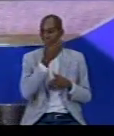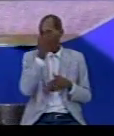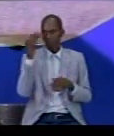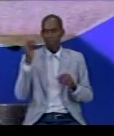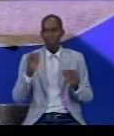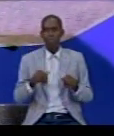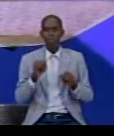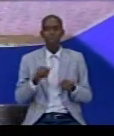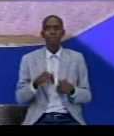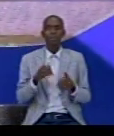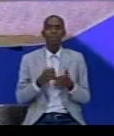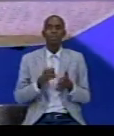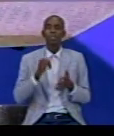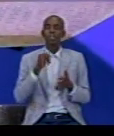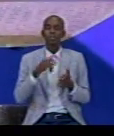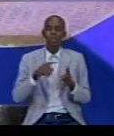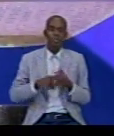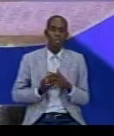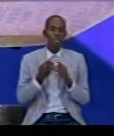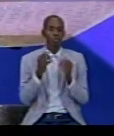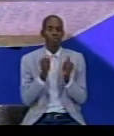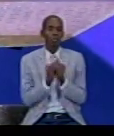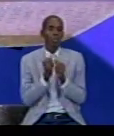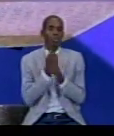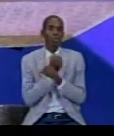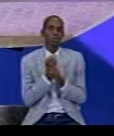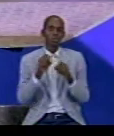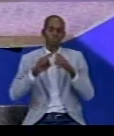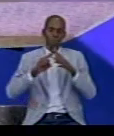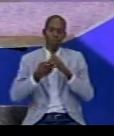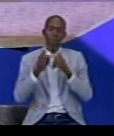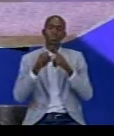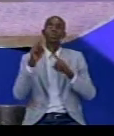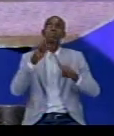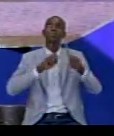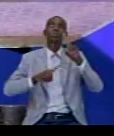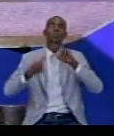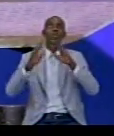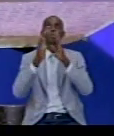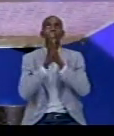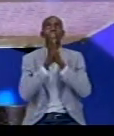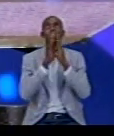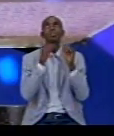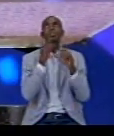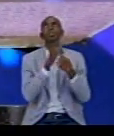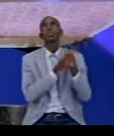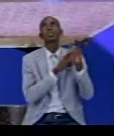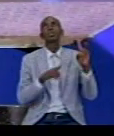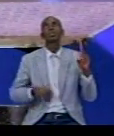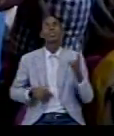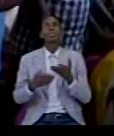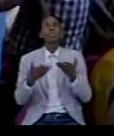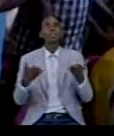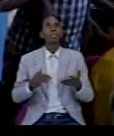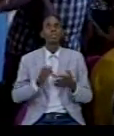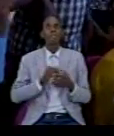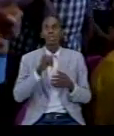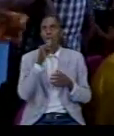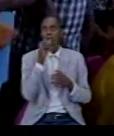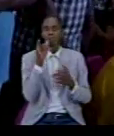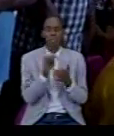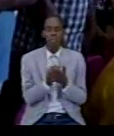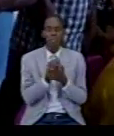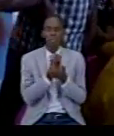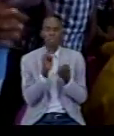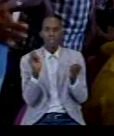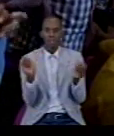life. It starts with salvation. Open your mouth and talk to the Lord and say, Lord, here I am. That same change